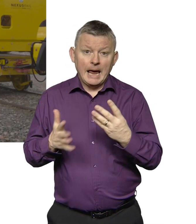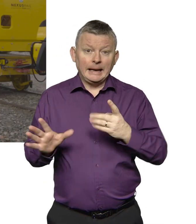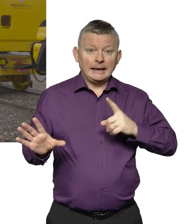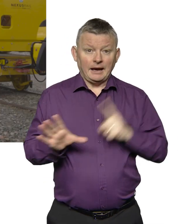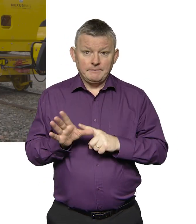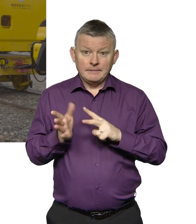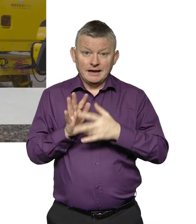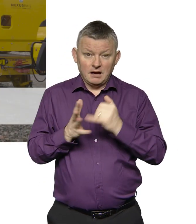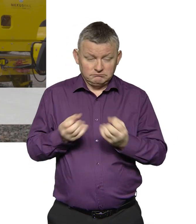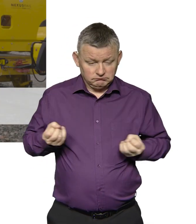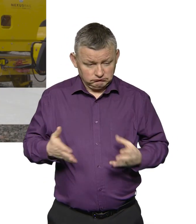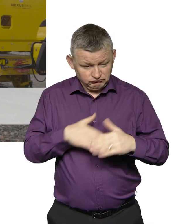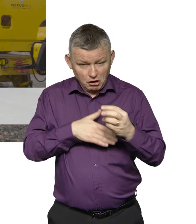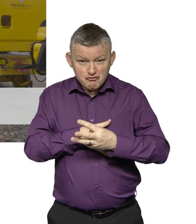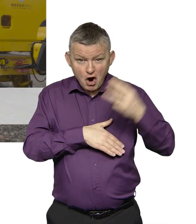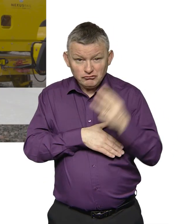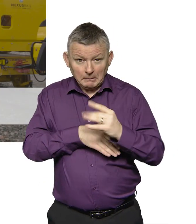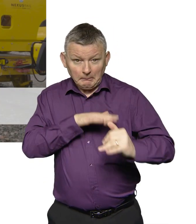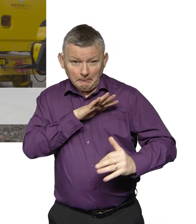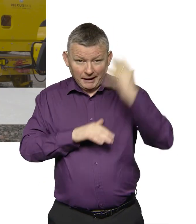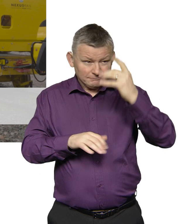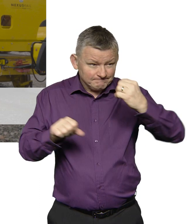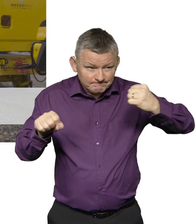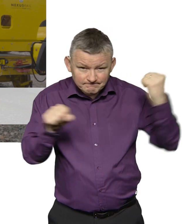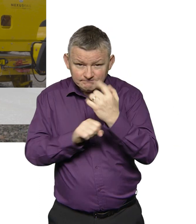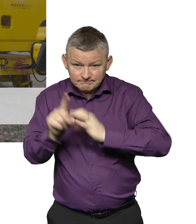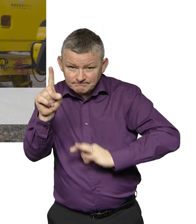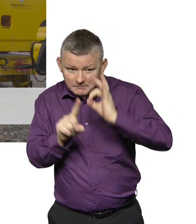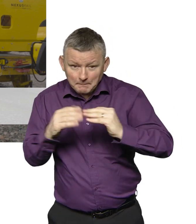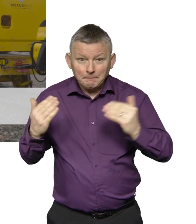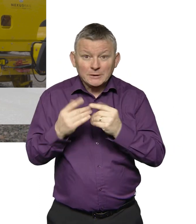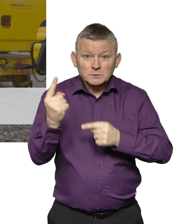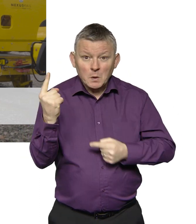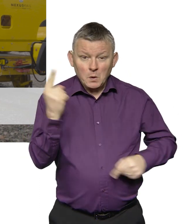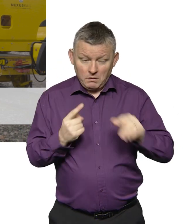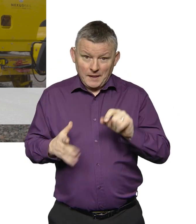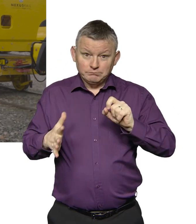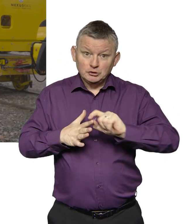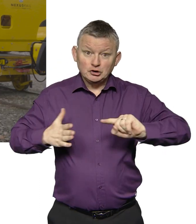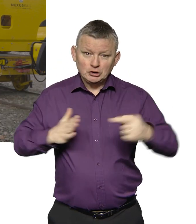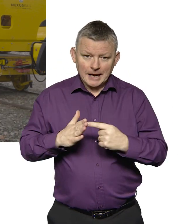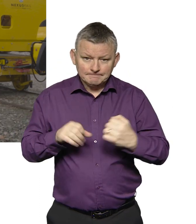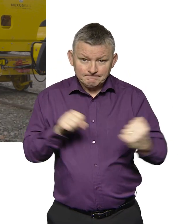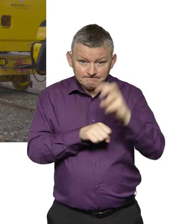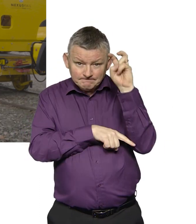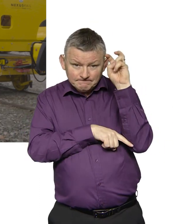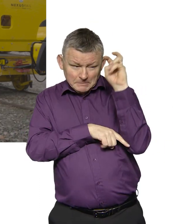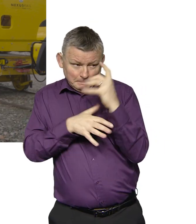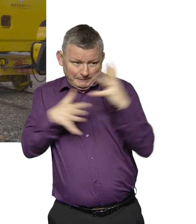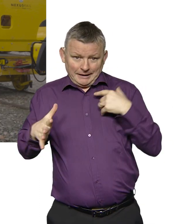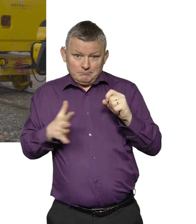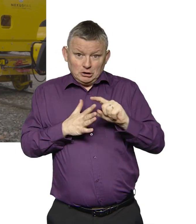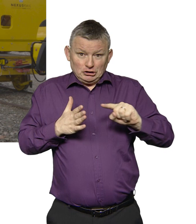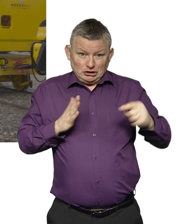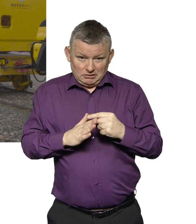has spent £300 million renewing the infrastructure of the metro system. And this project, renewing the overhead lines, is one of the biggest projects